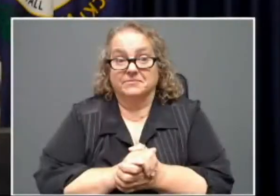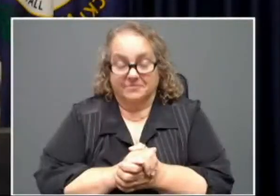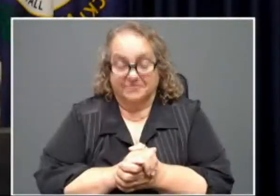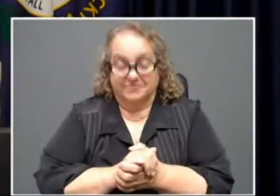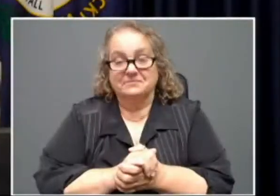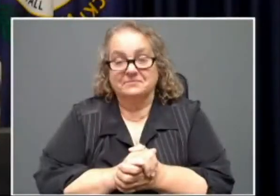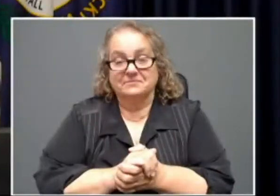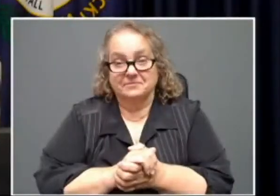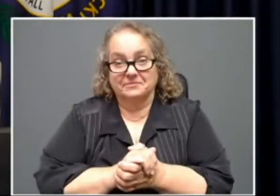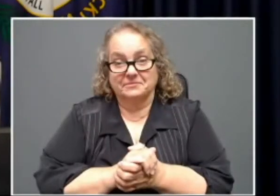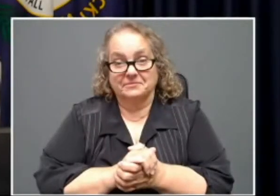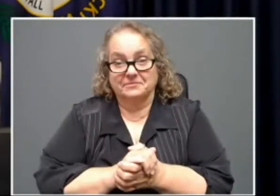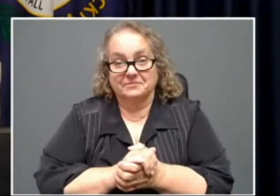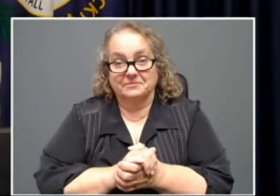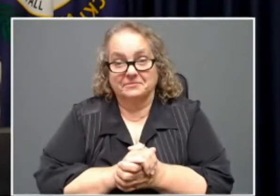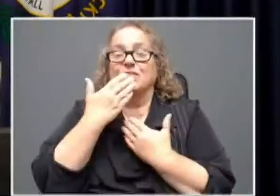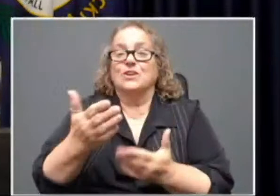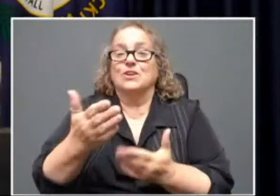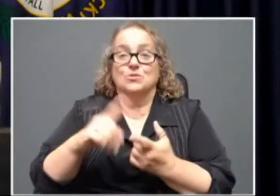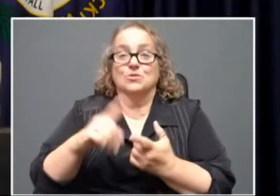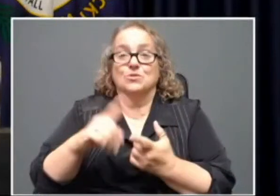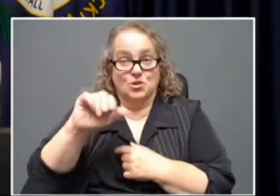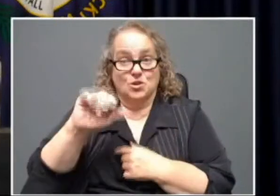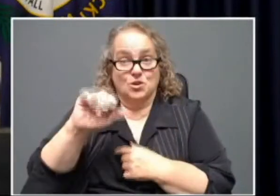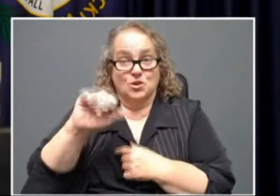All right, thank you to Coach. And